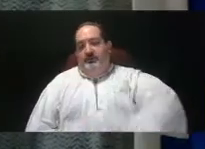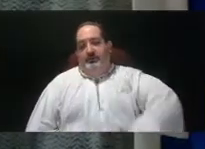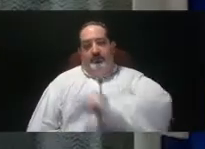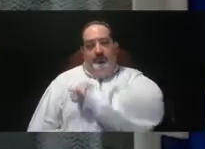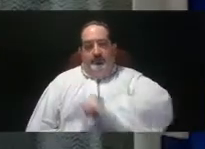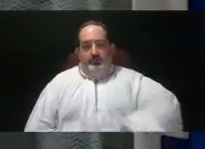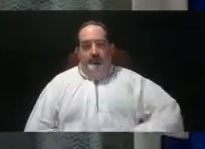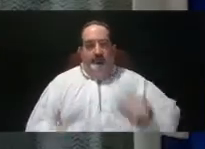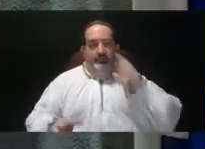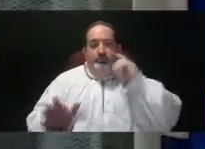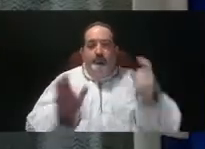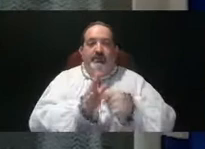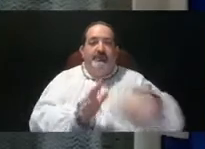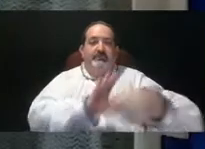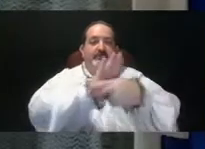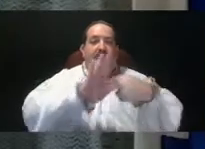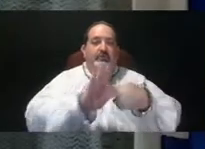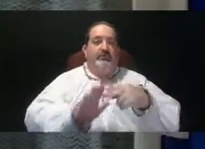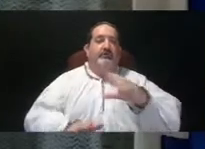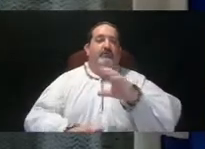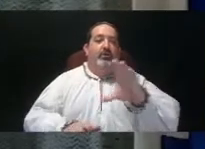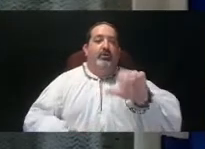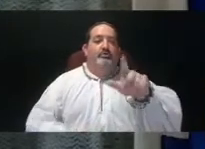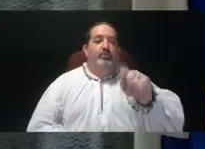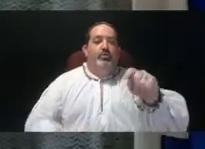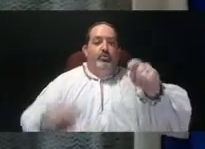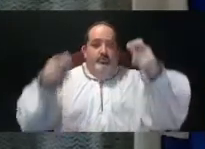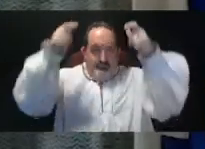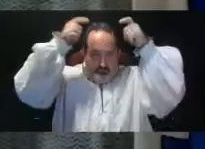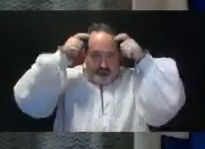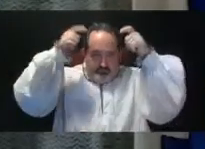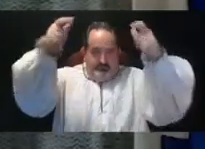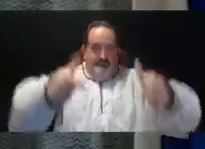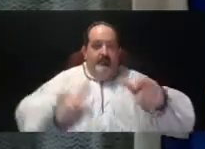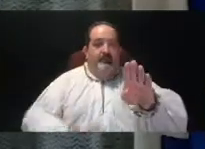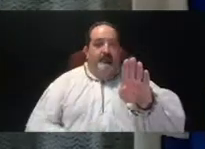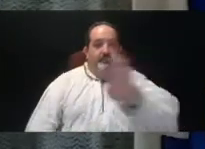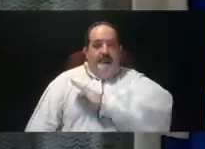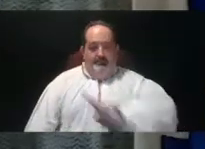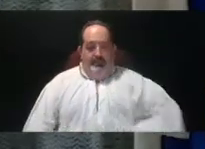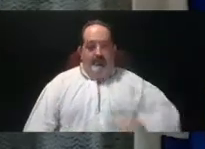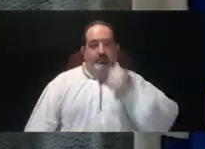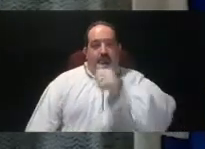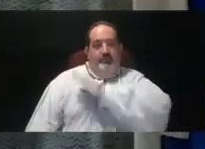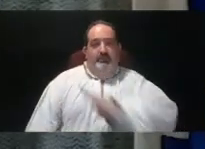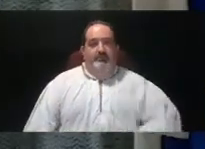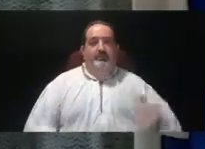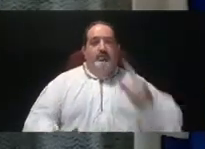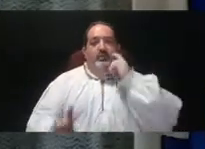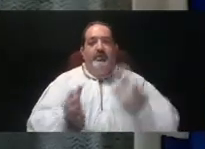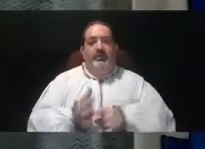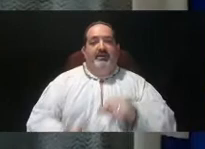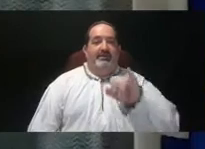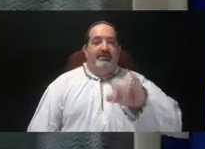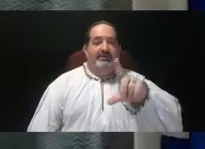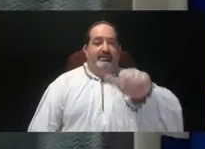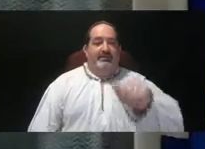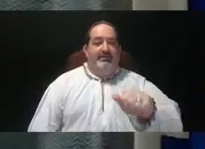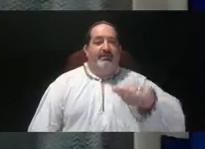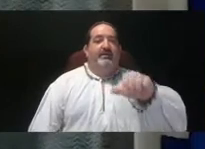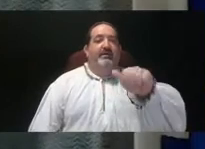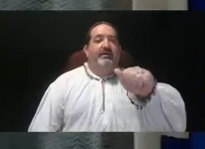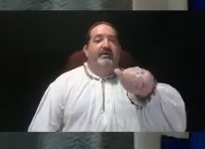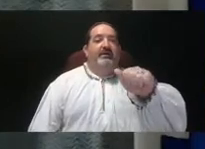such individuals with the title of Court Baron or Baroness. Their Majesties hereby recognize Ilya